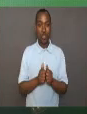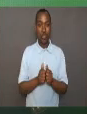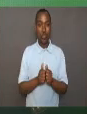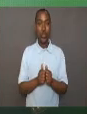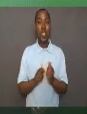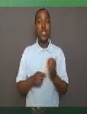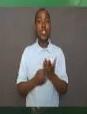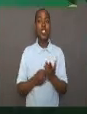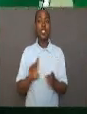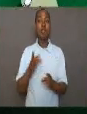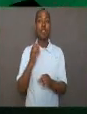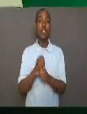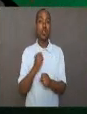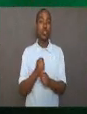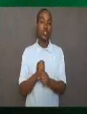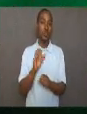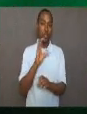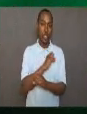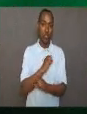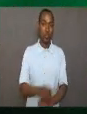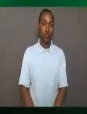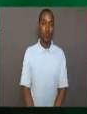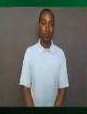this activity.